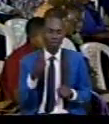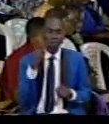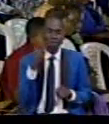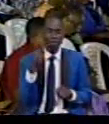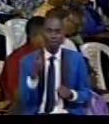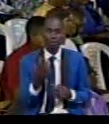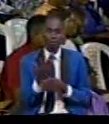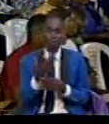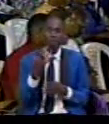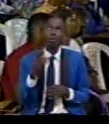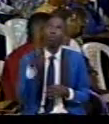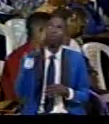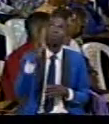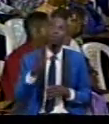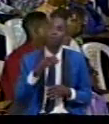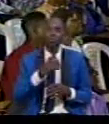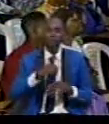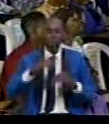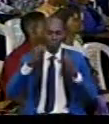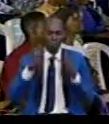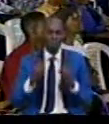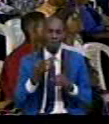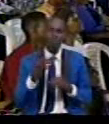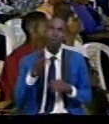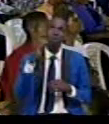see the power of God, the young.